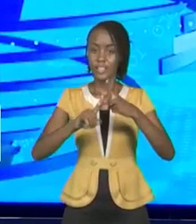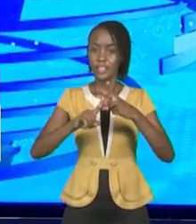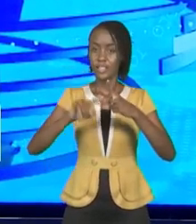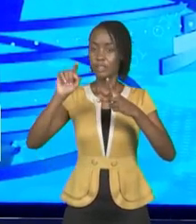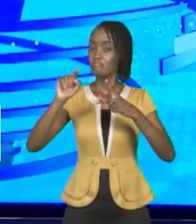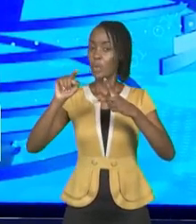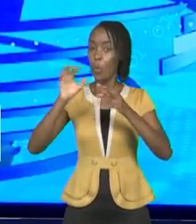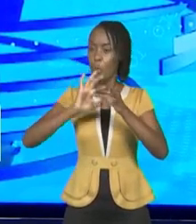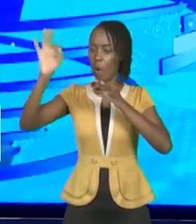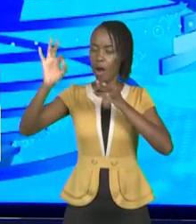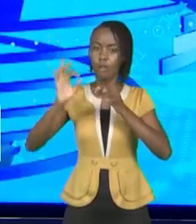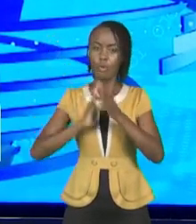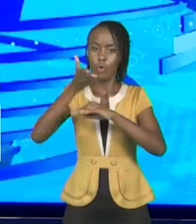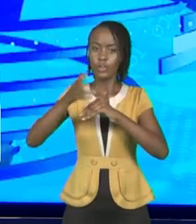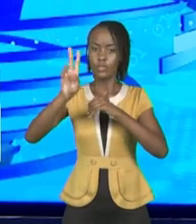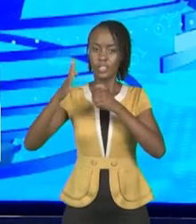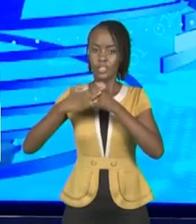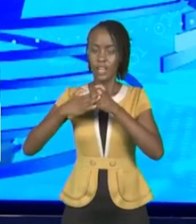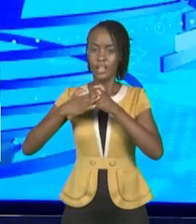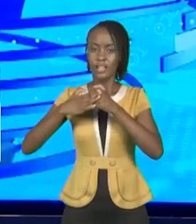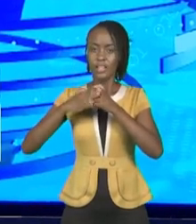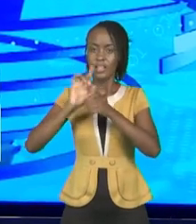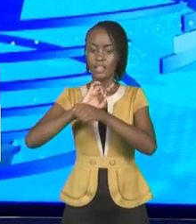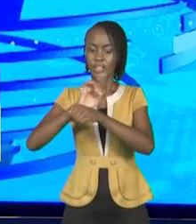29 seconds off the previous record of